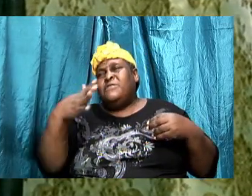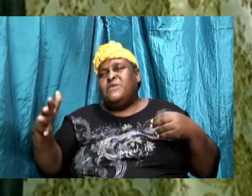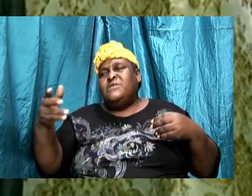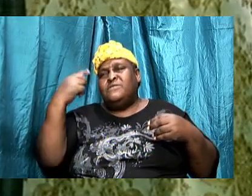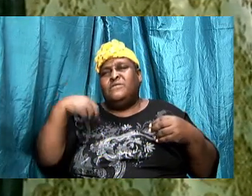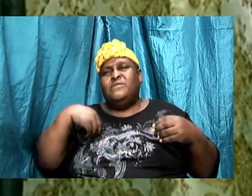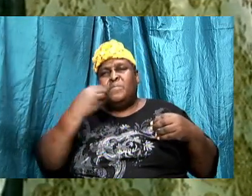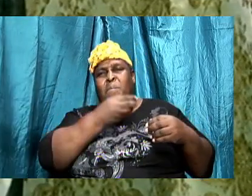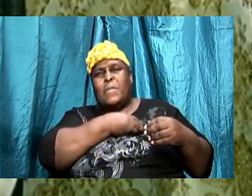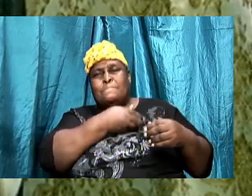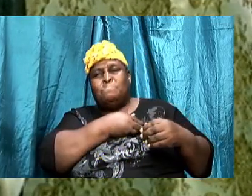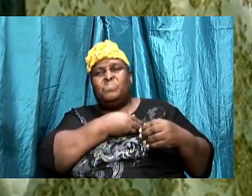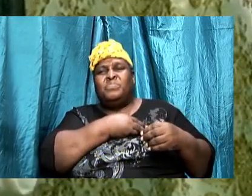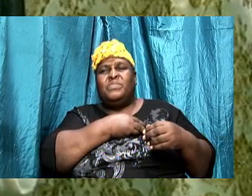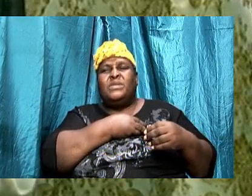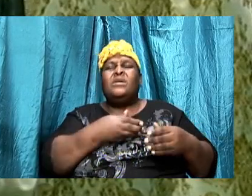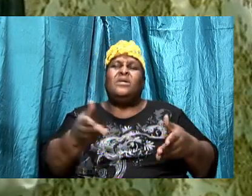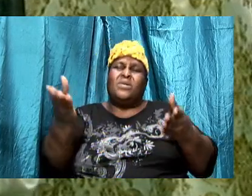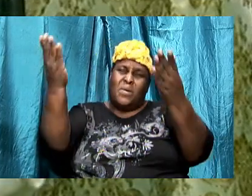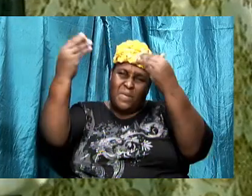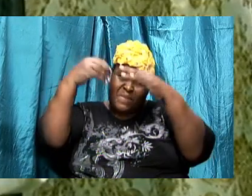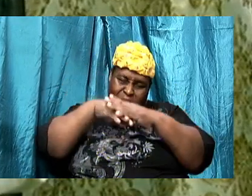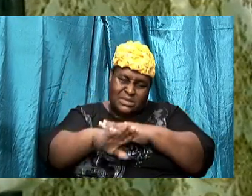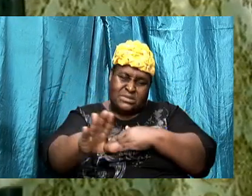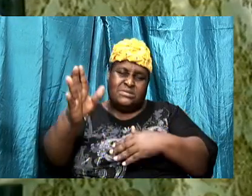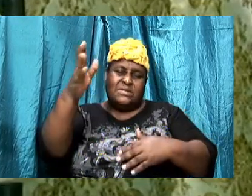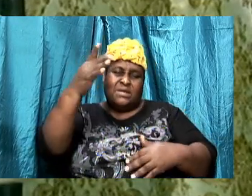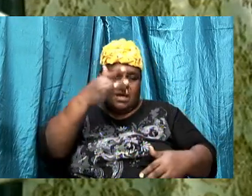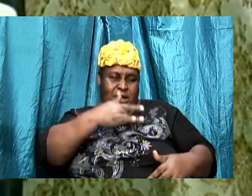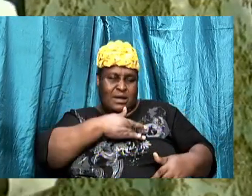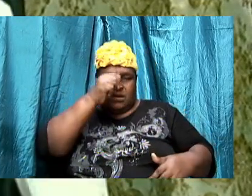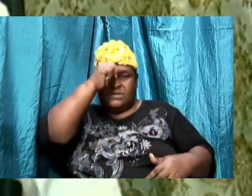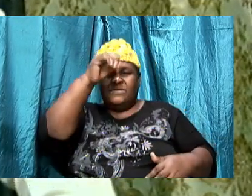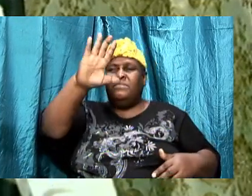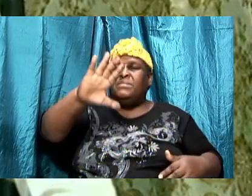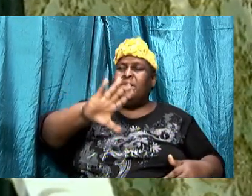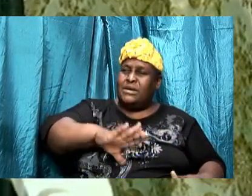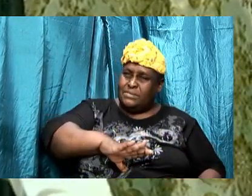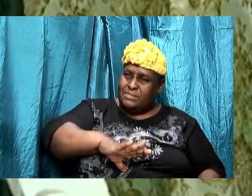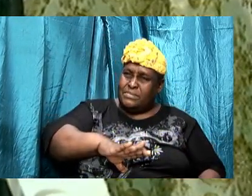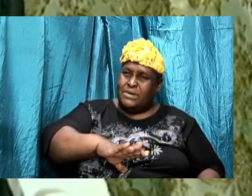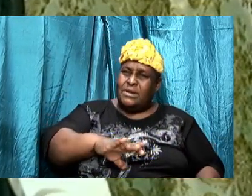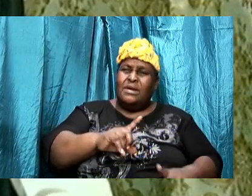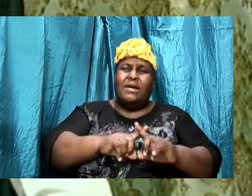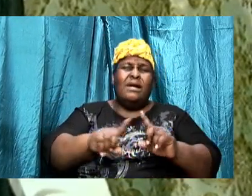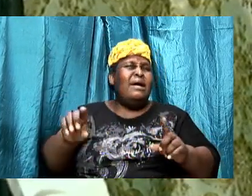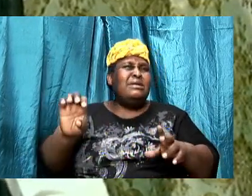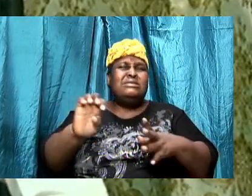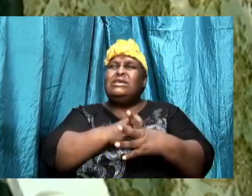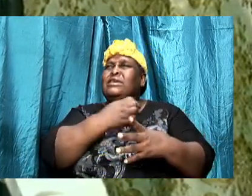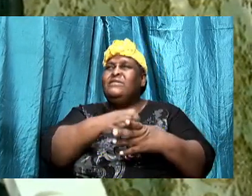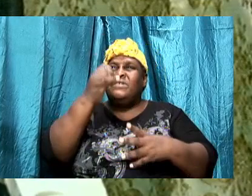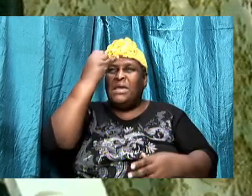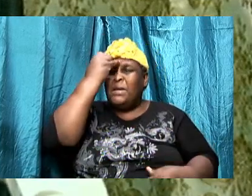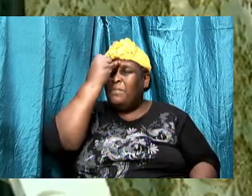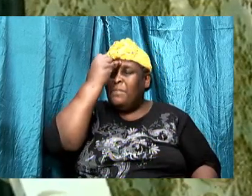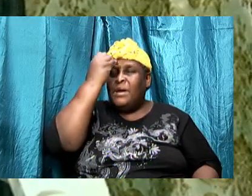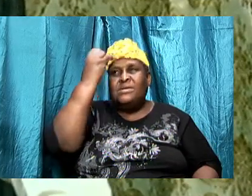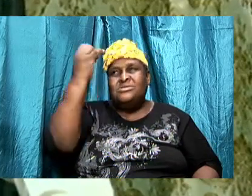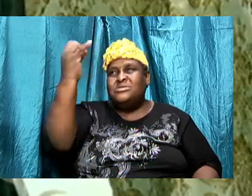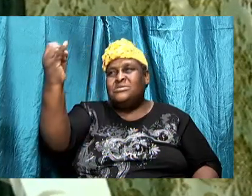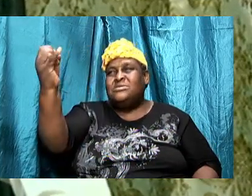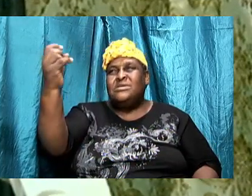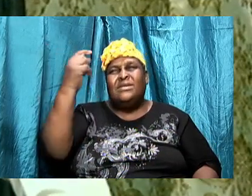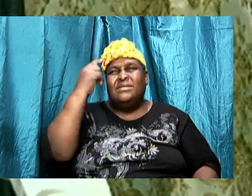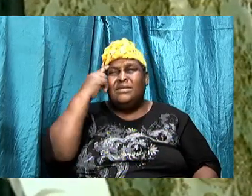Neither, the scripture say, has it come into the heart of man. We can't even imagine it. We can't think